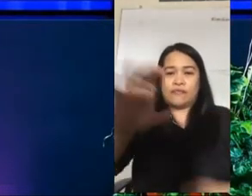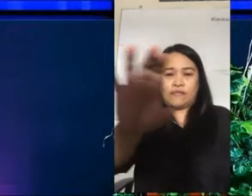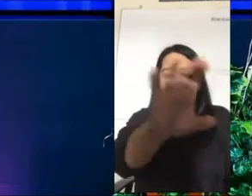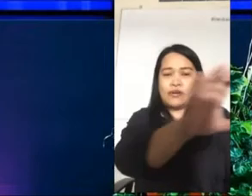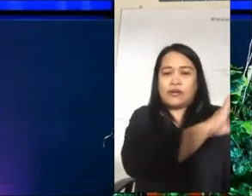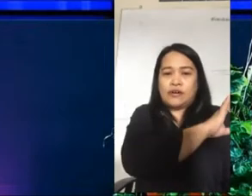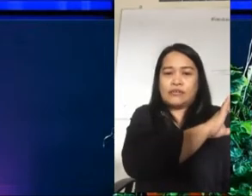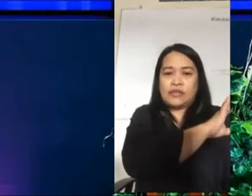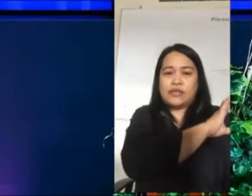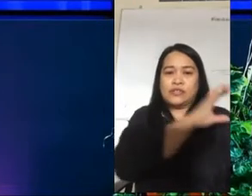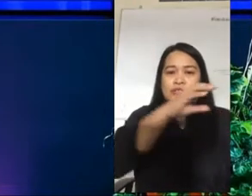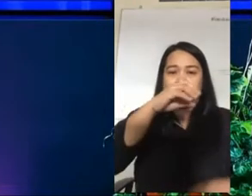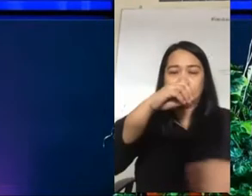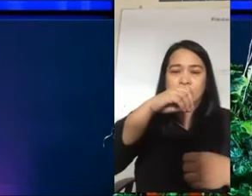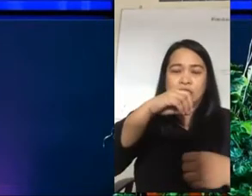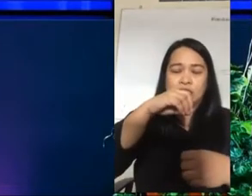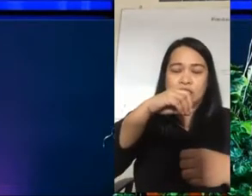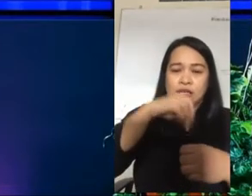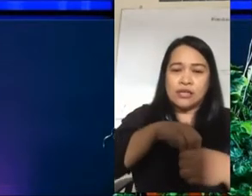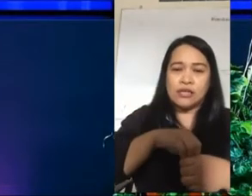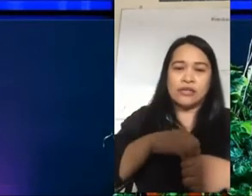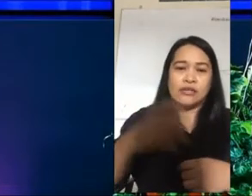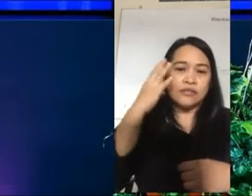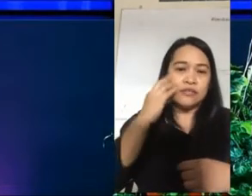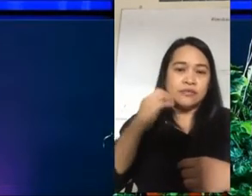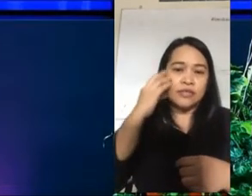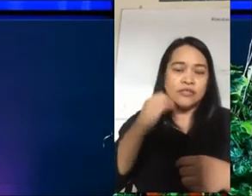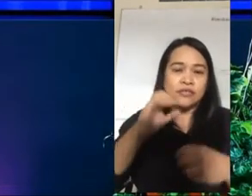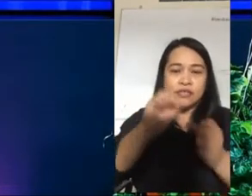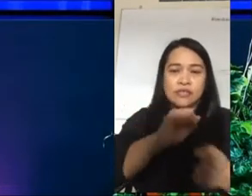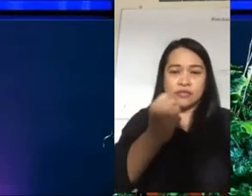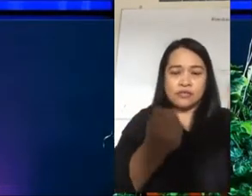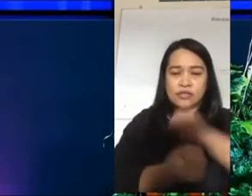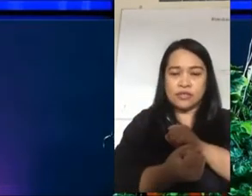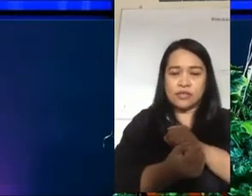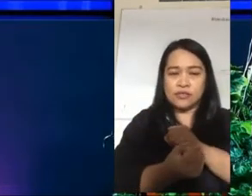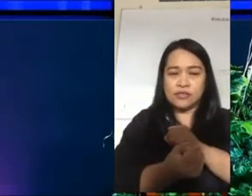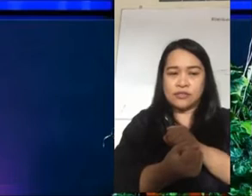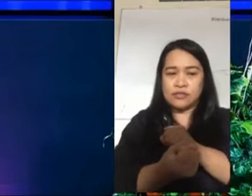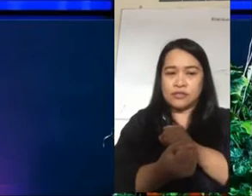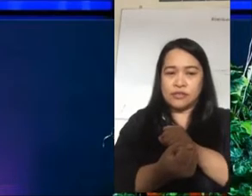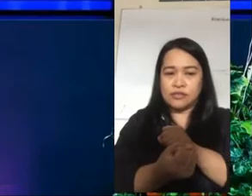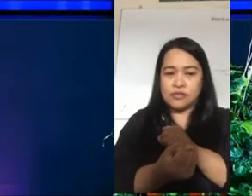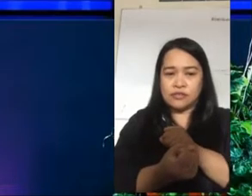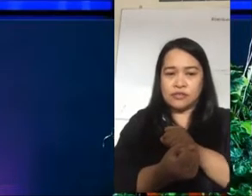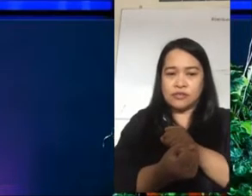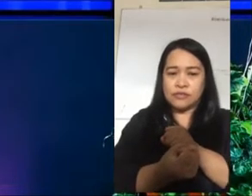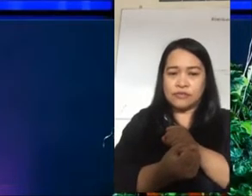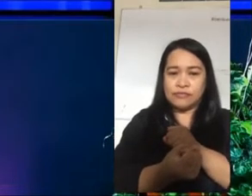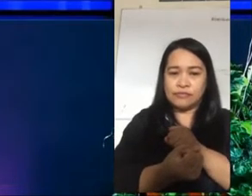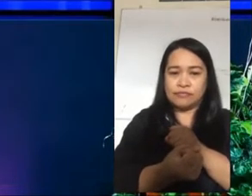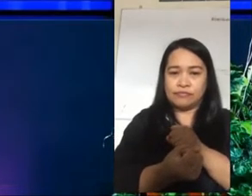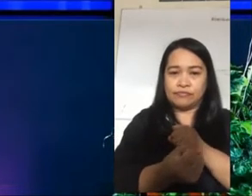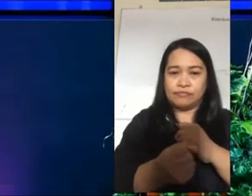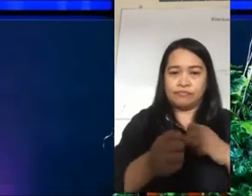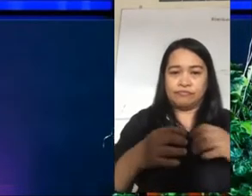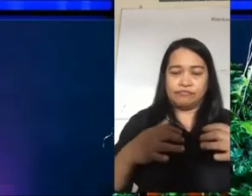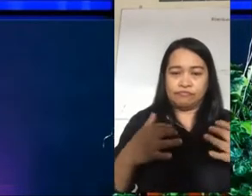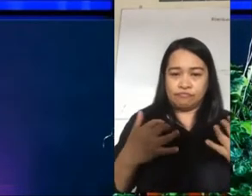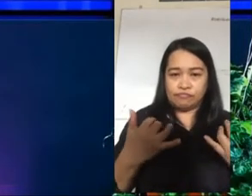of change. Now, when you first have children, you quickly learn the importance of establishing